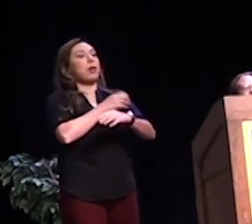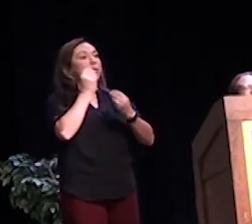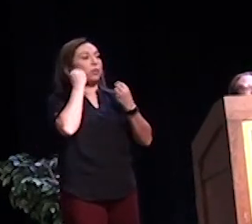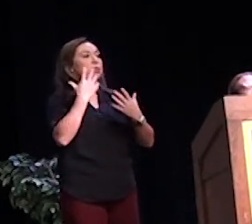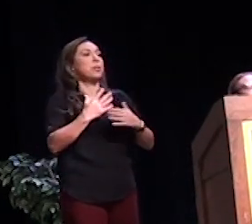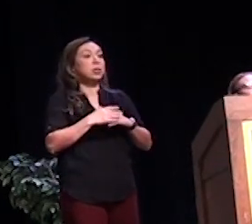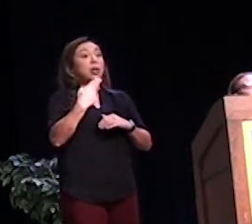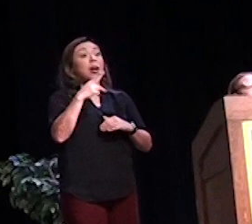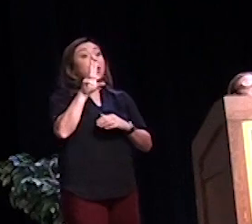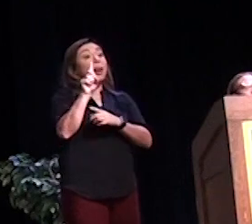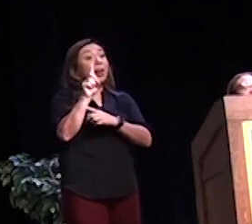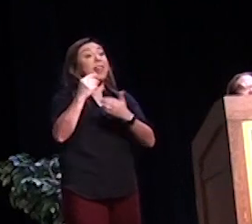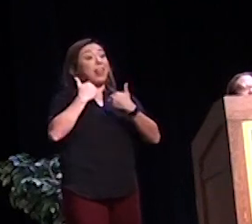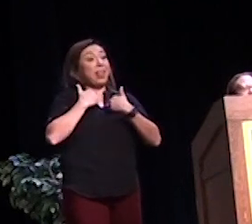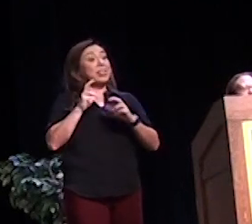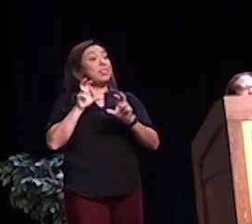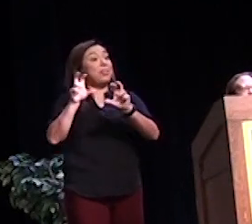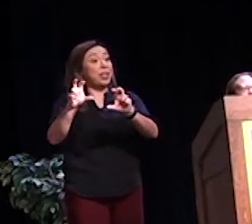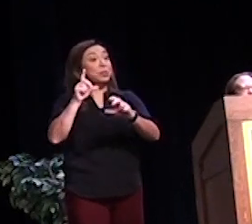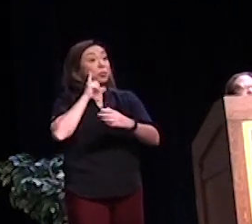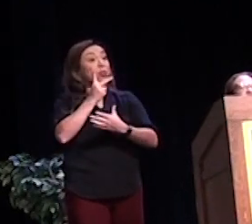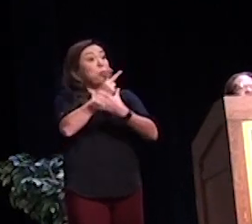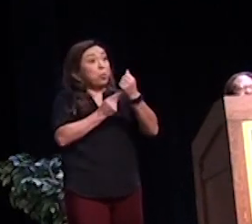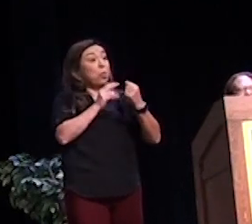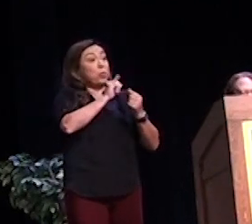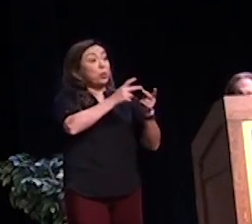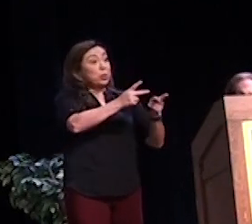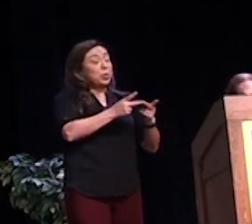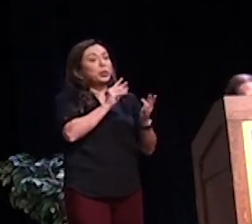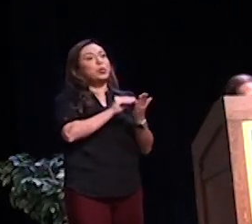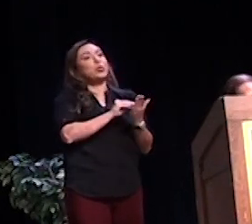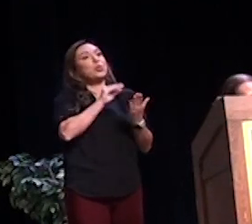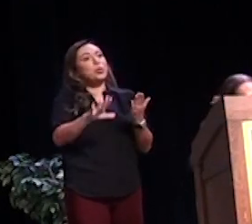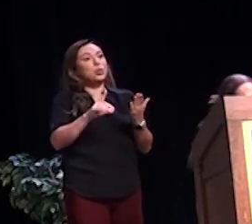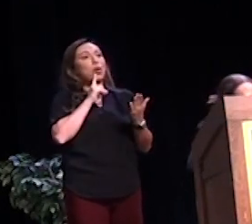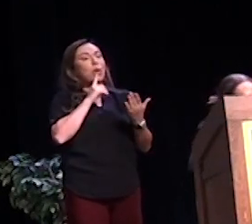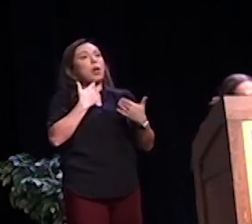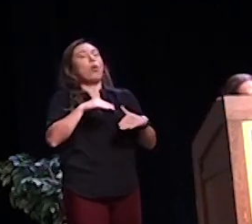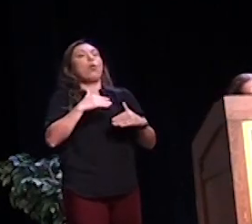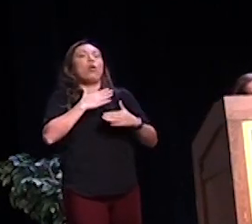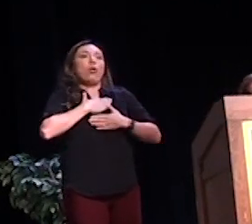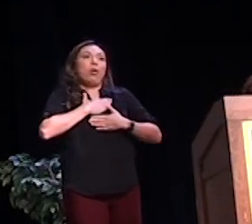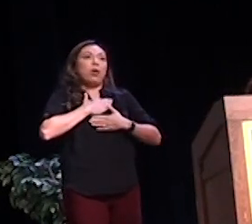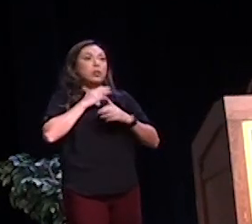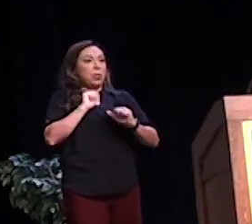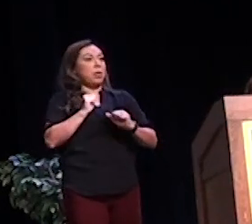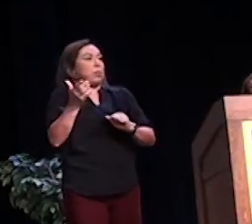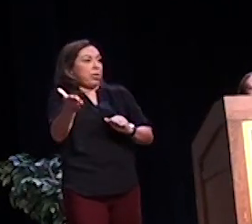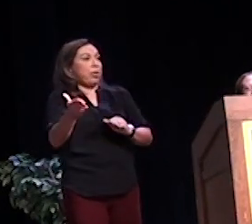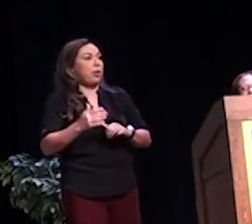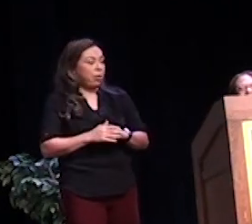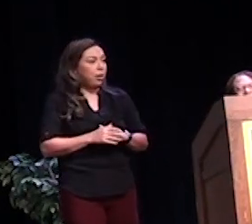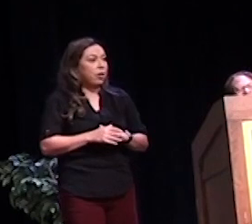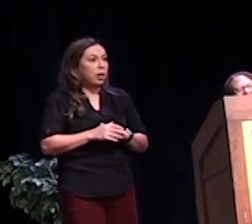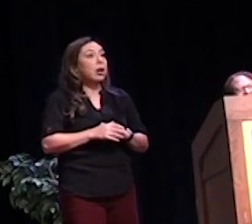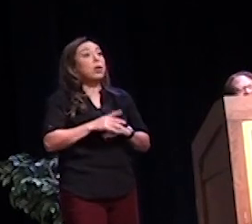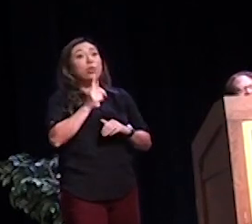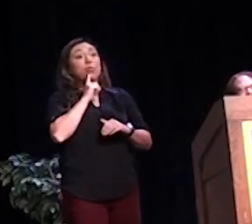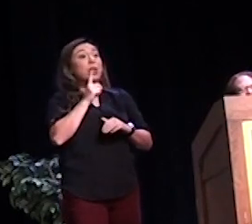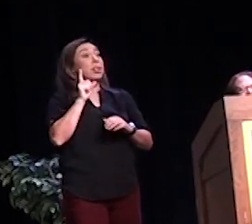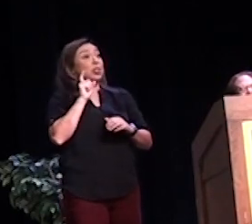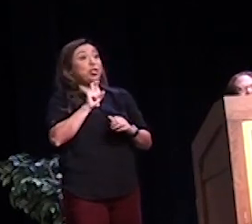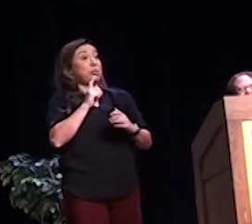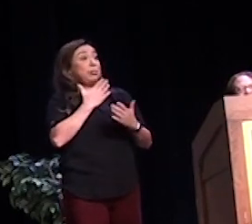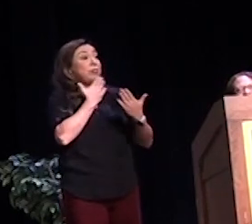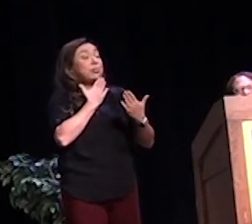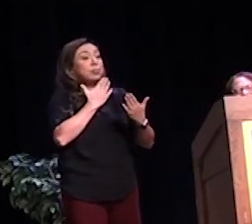has investments in both of those sites, so it was really gratifying to be there. The most gratifying part, though, was going back to the people.